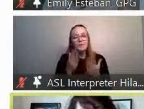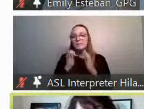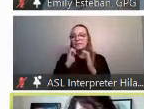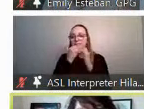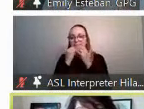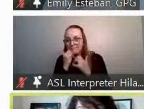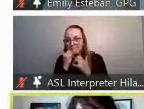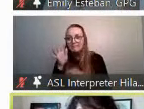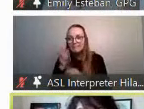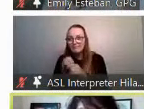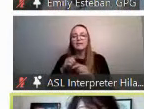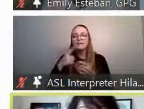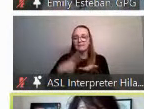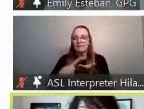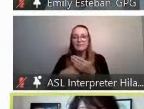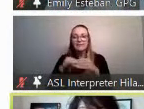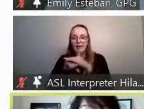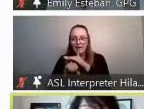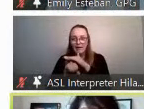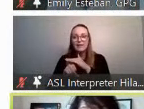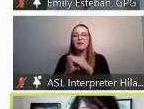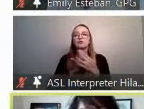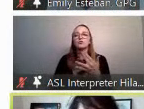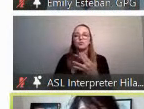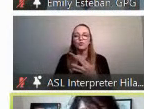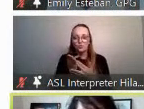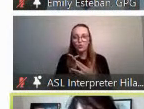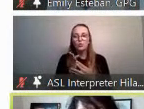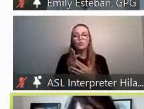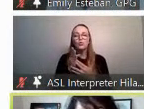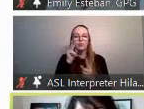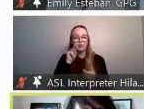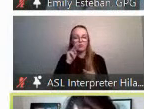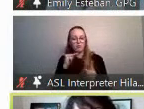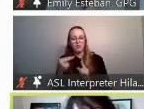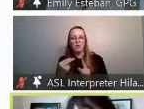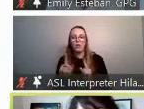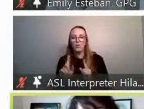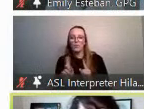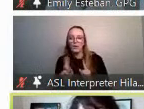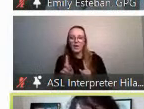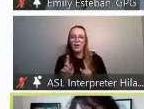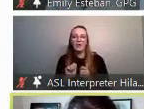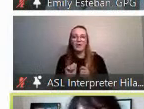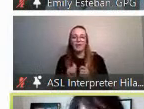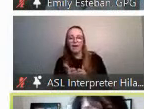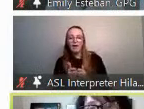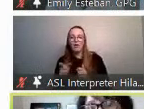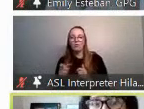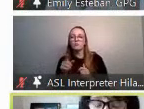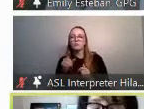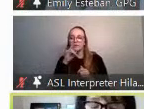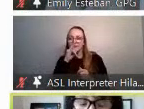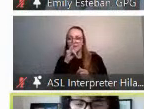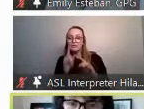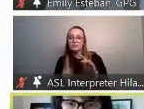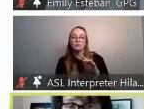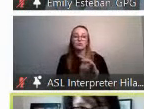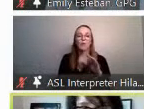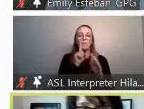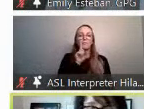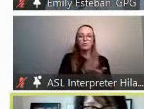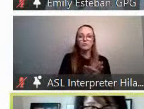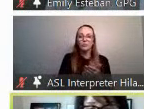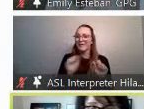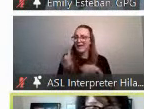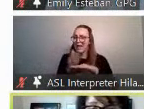about access through the lens of where is it and how is it that children show up to school. Now, can it be improved?